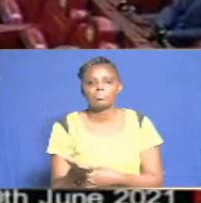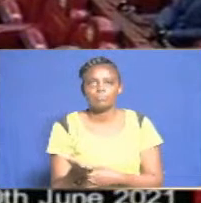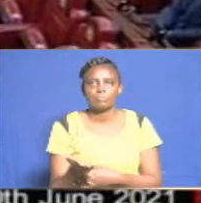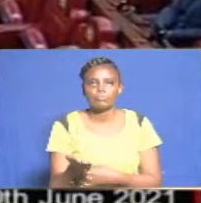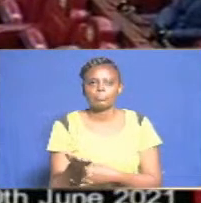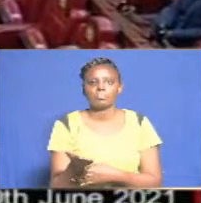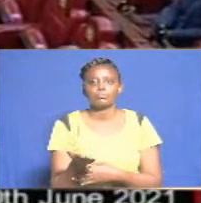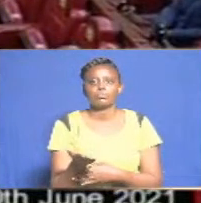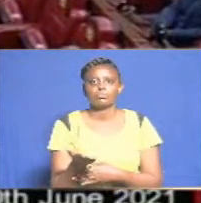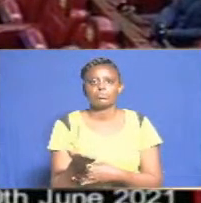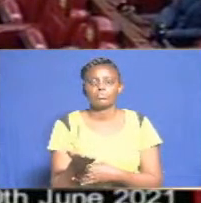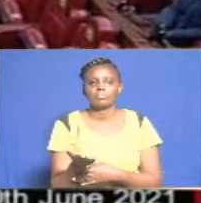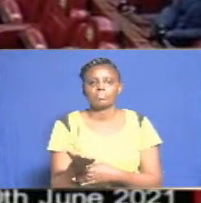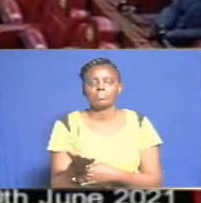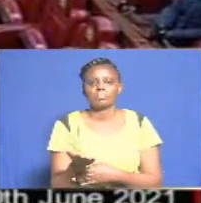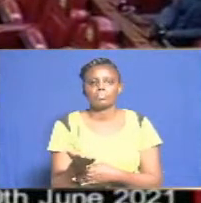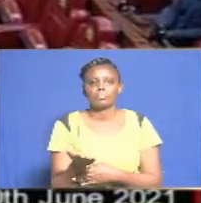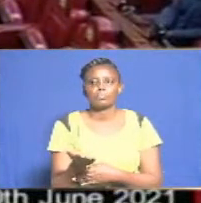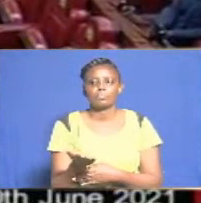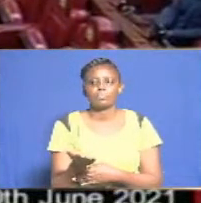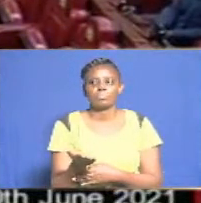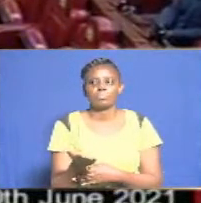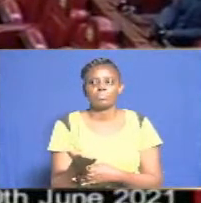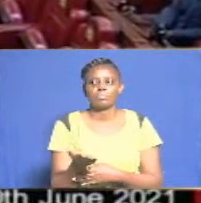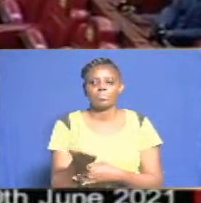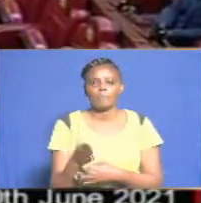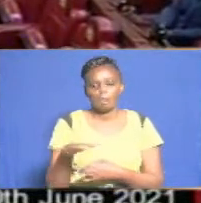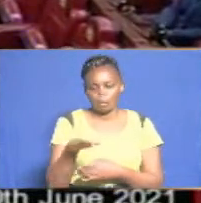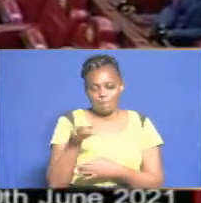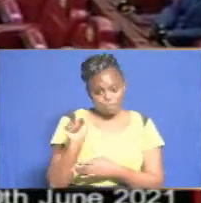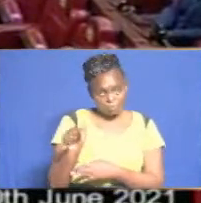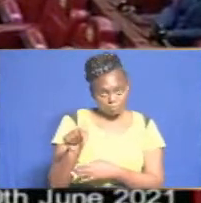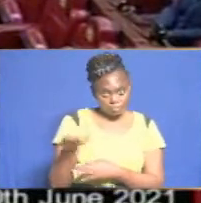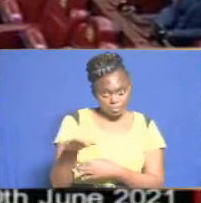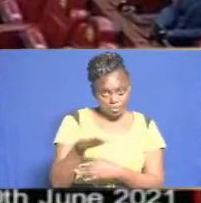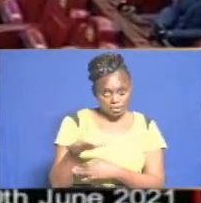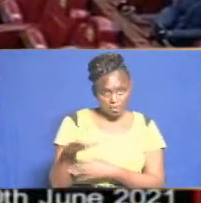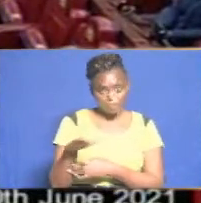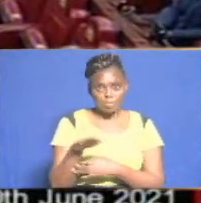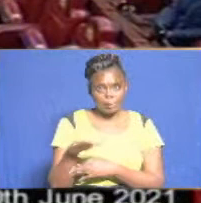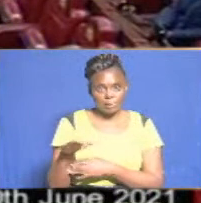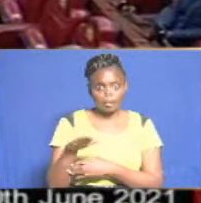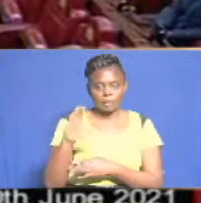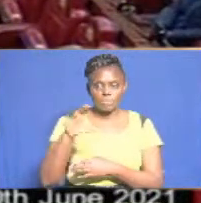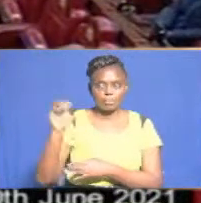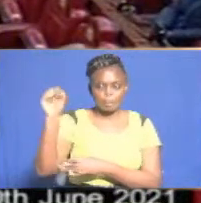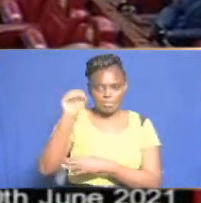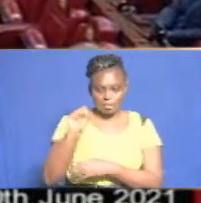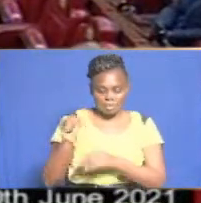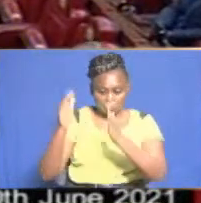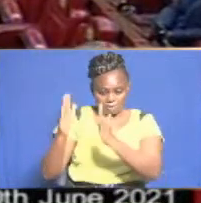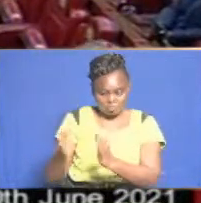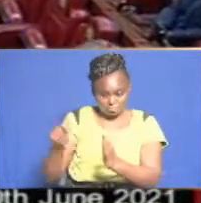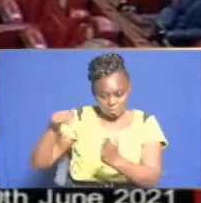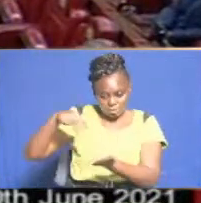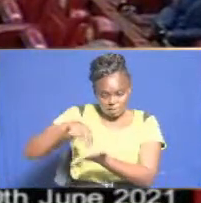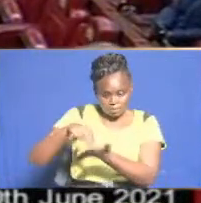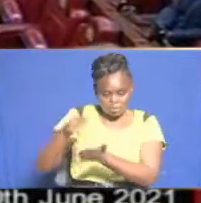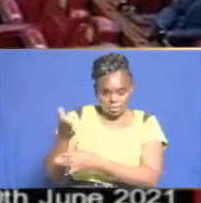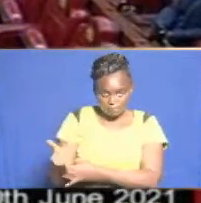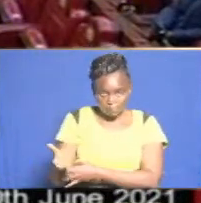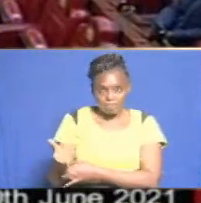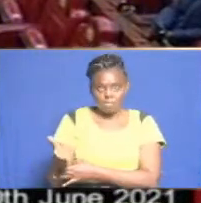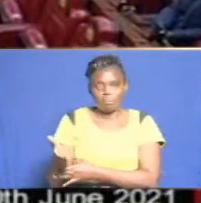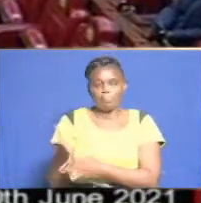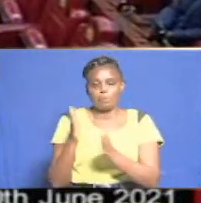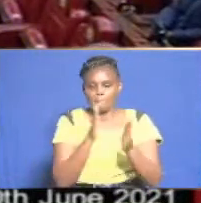is in place. And that is the position that will be occupied by the Cabinet Secretary, National Treasury and